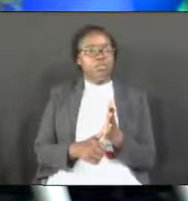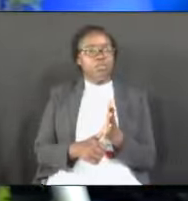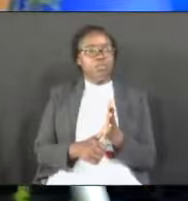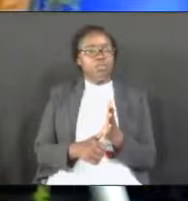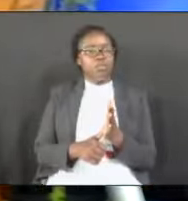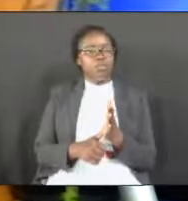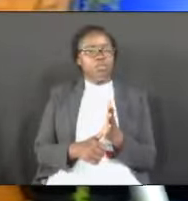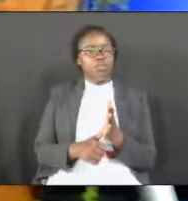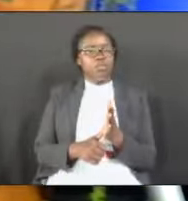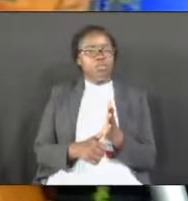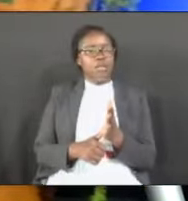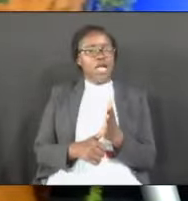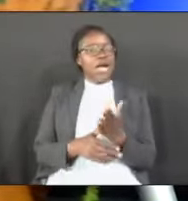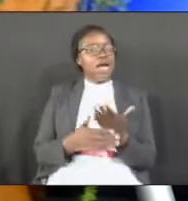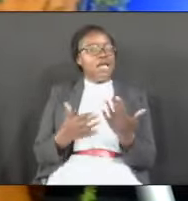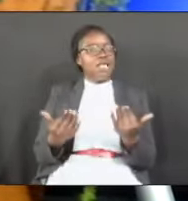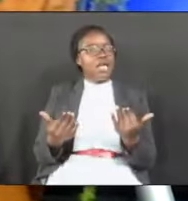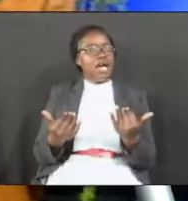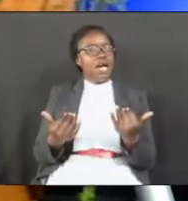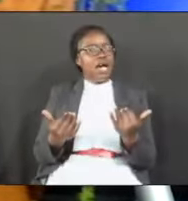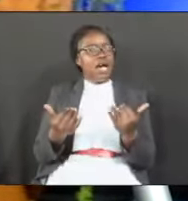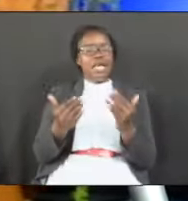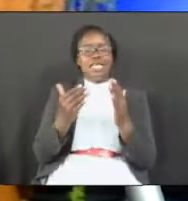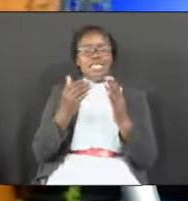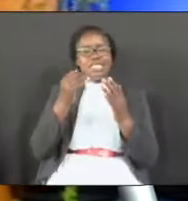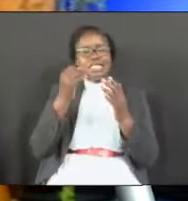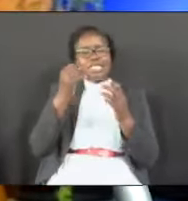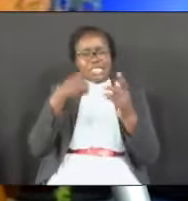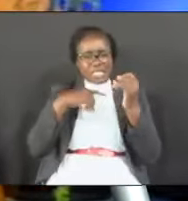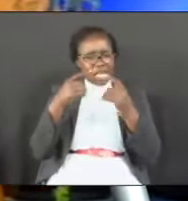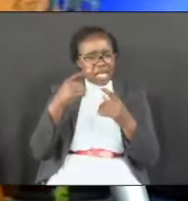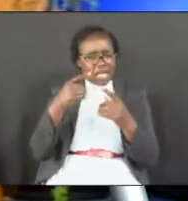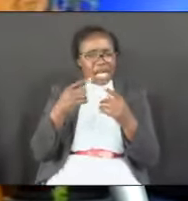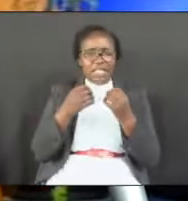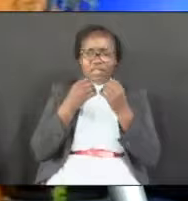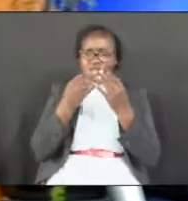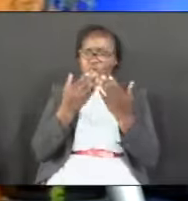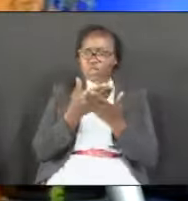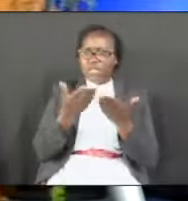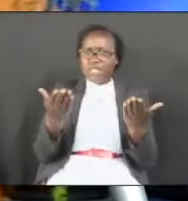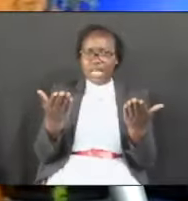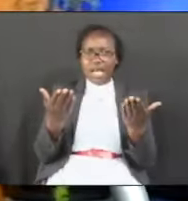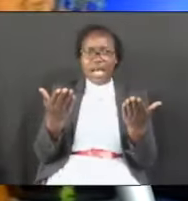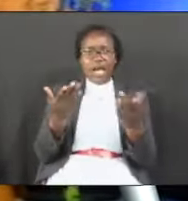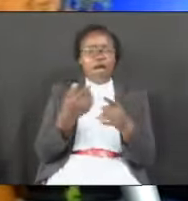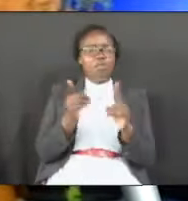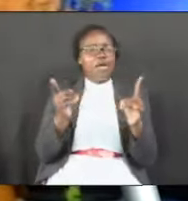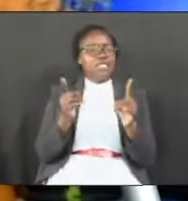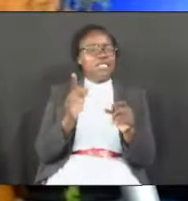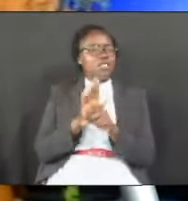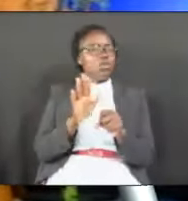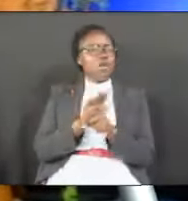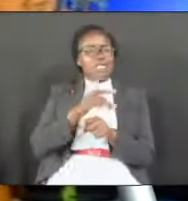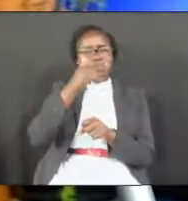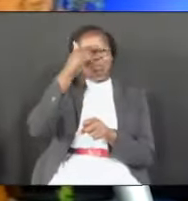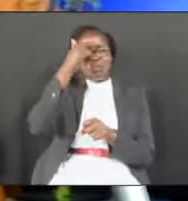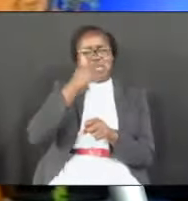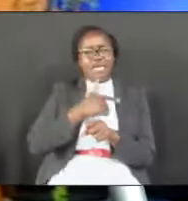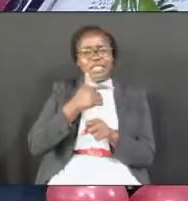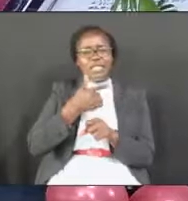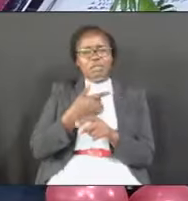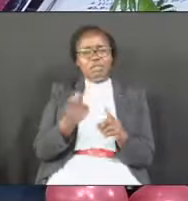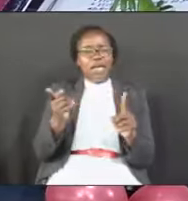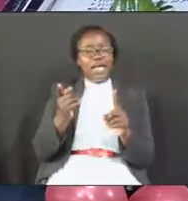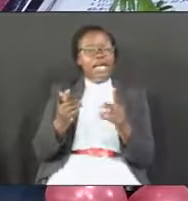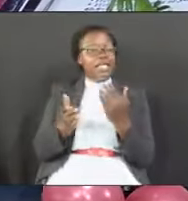Well, Hagar is crying here, or in the provisions are there for her, but because she is so much blinded by the pain